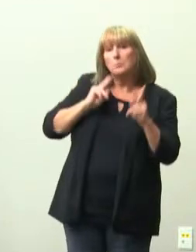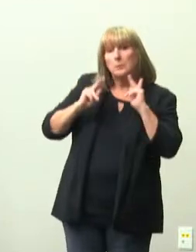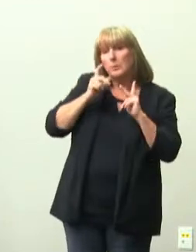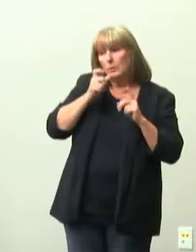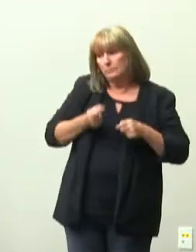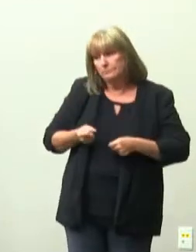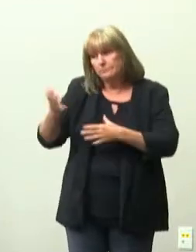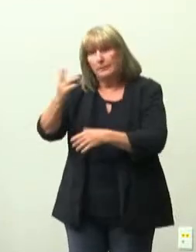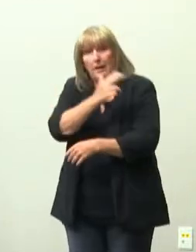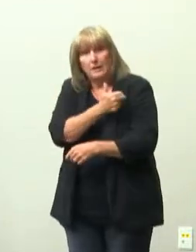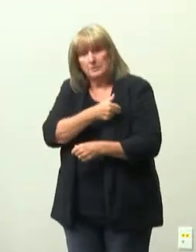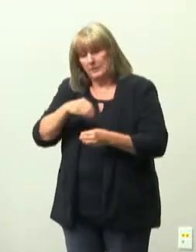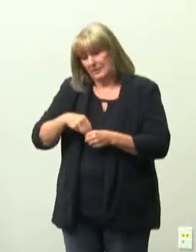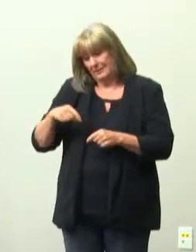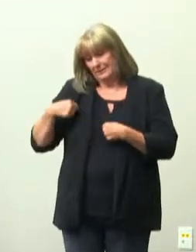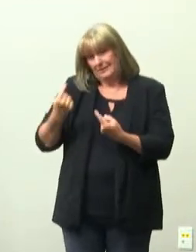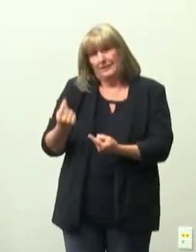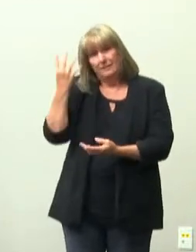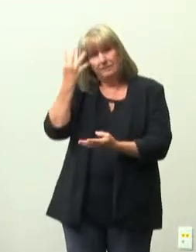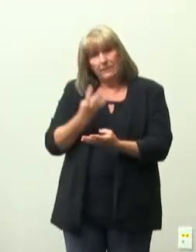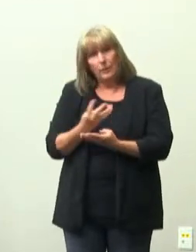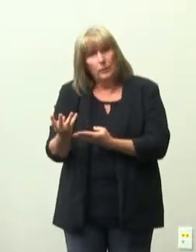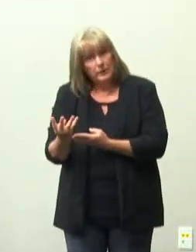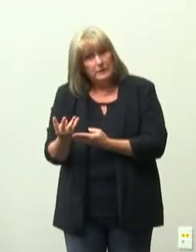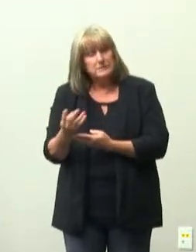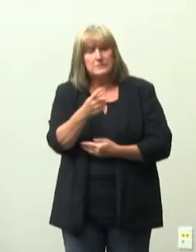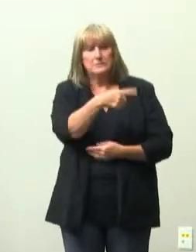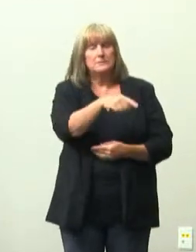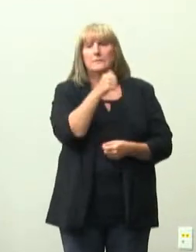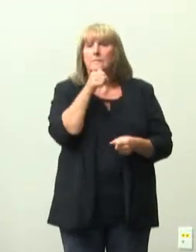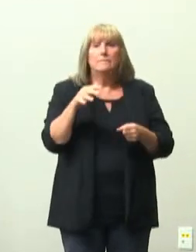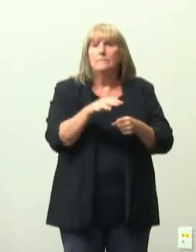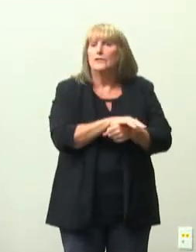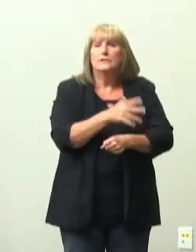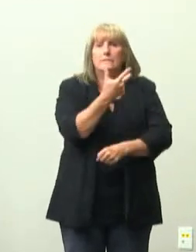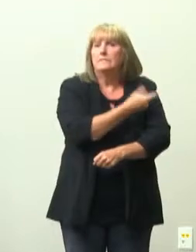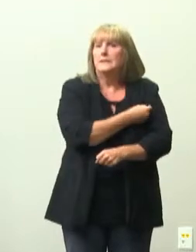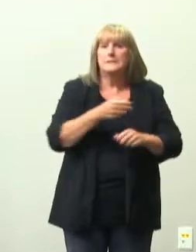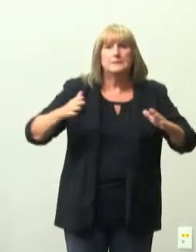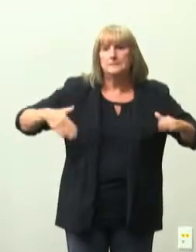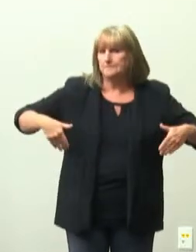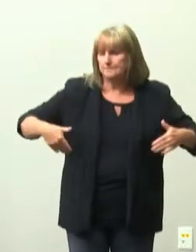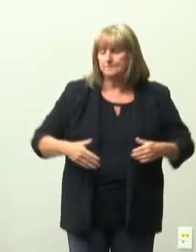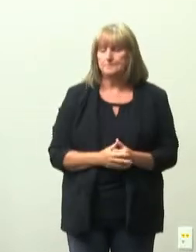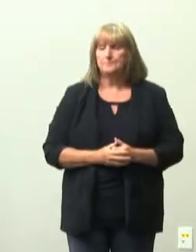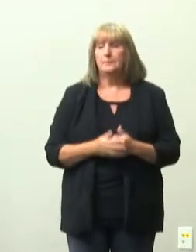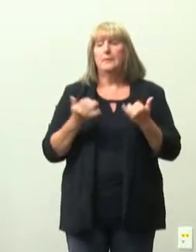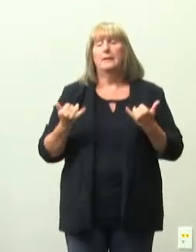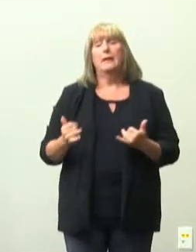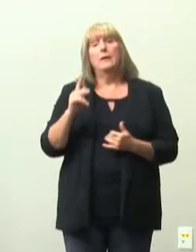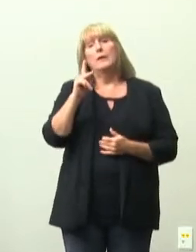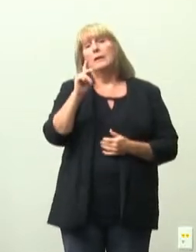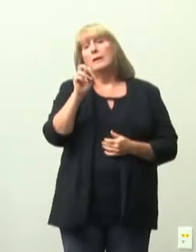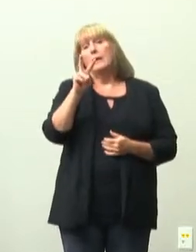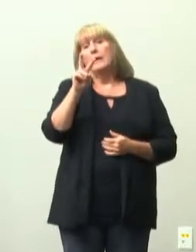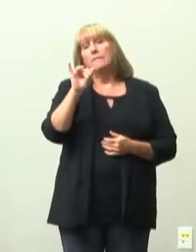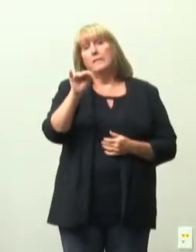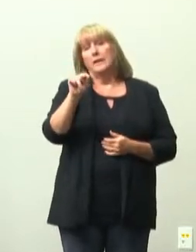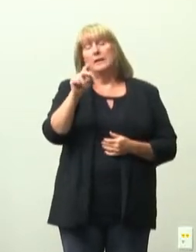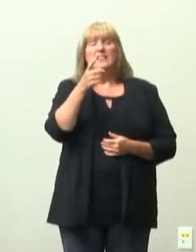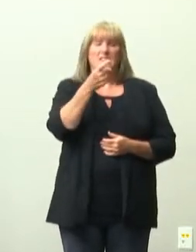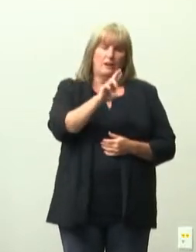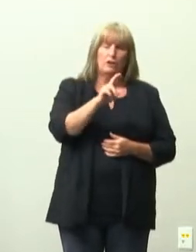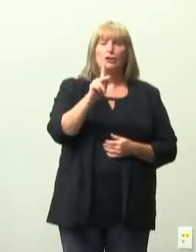the past 4 weeks, ending July 10th, were not fully vaccinated. Today, Dr. Kevin Richmond is joining